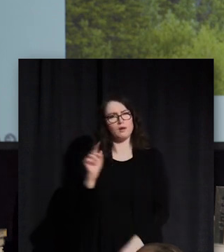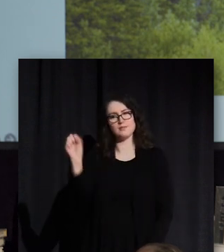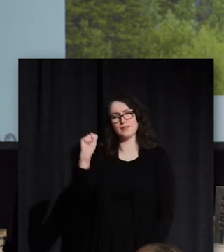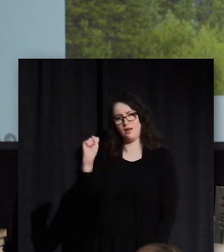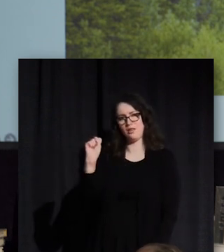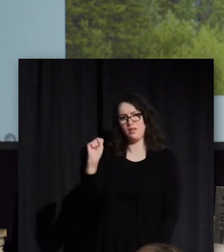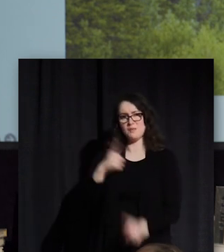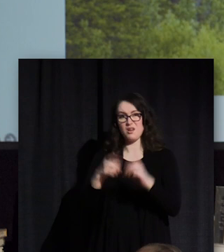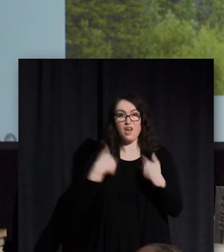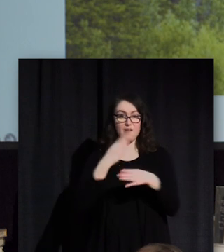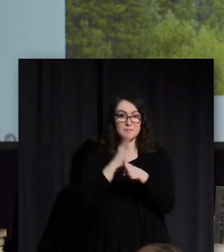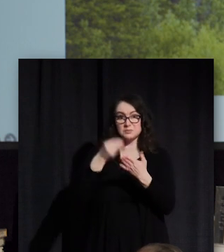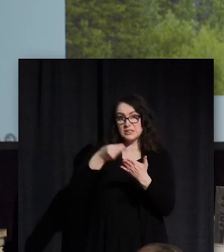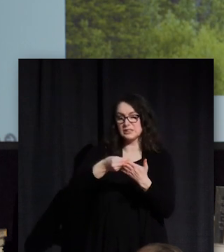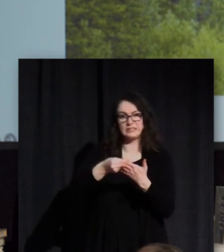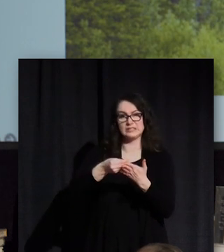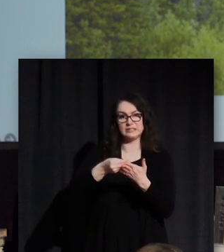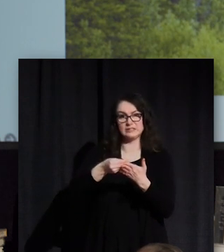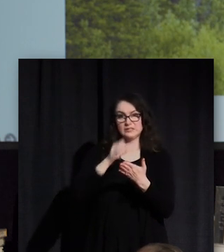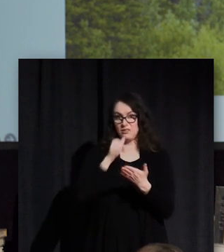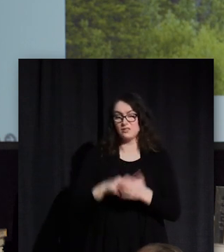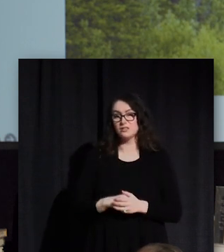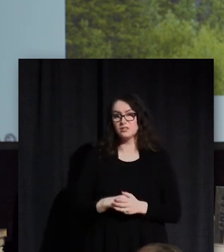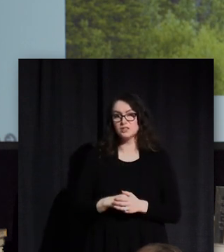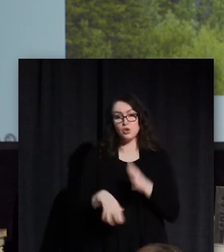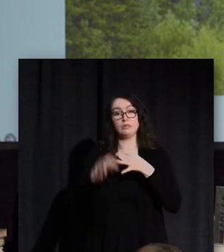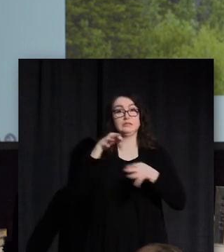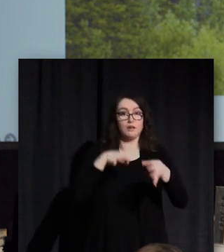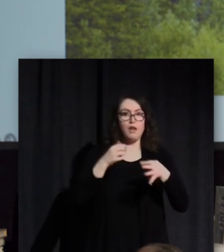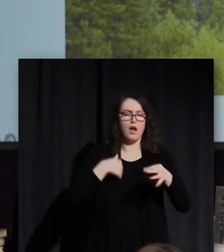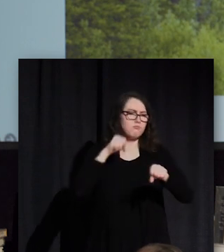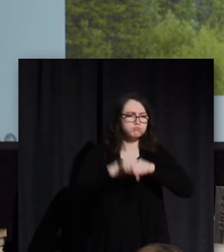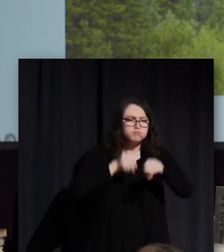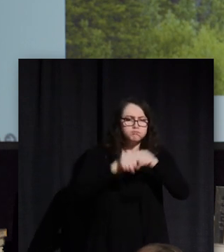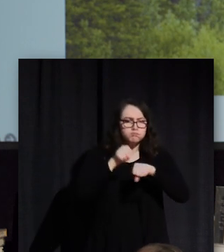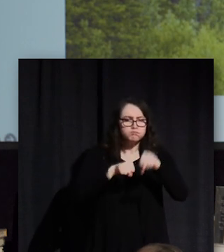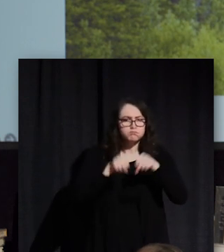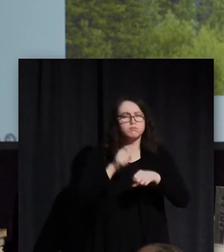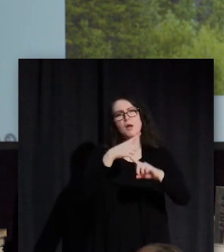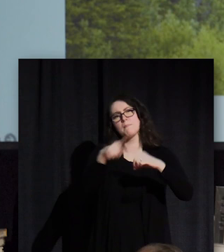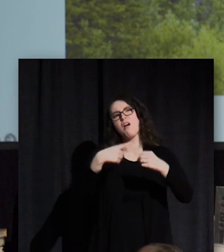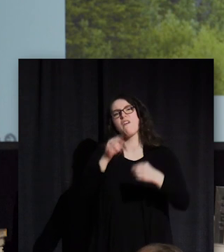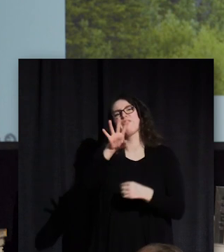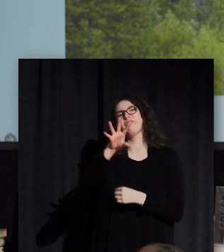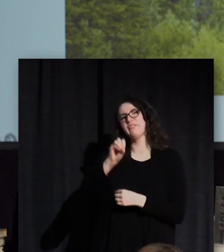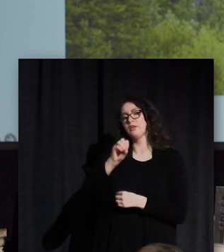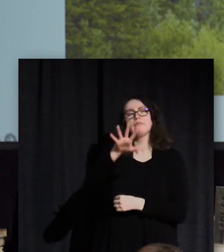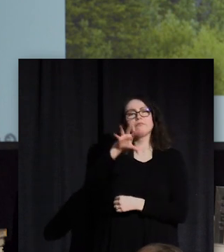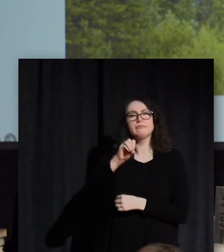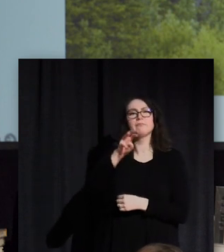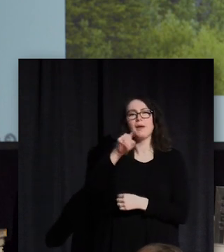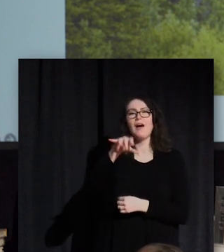have the $2.50 for bus fare. Instead, I rode my bike 50 miles to get there. It was my first long